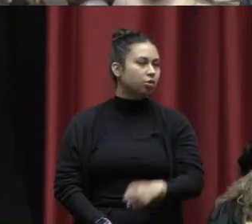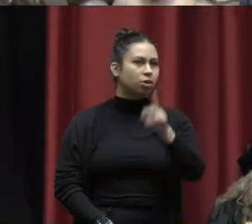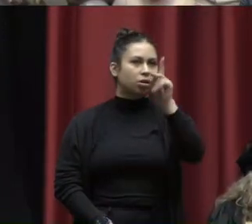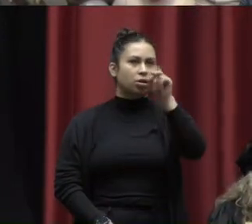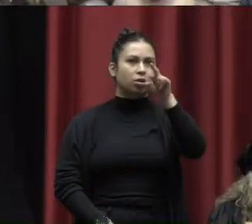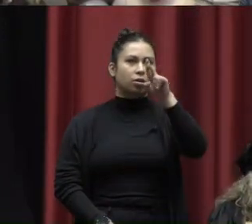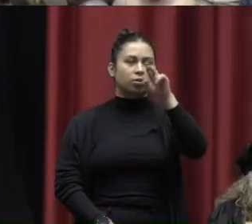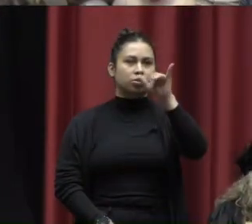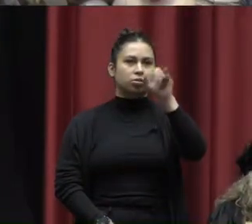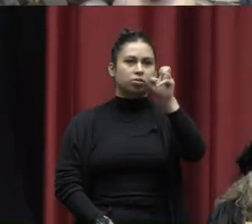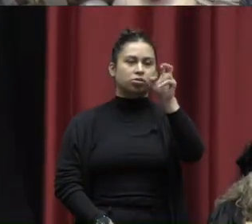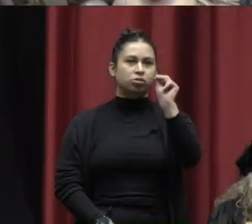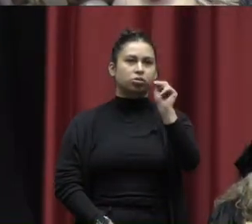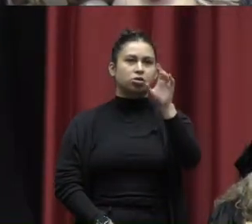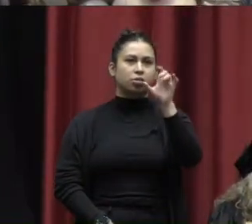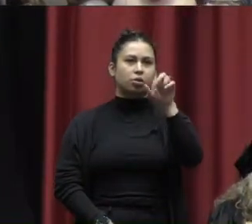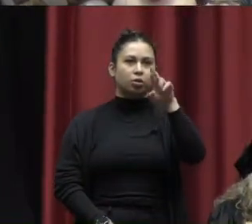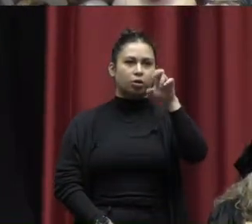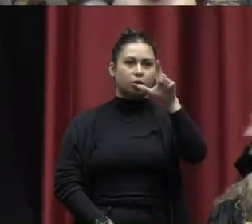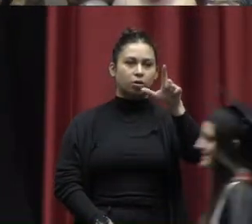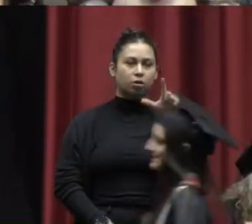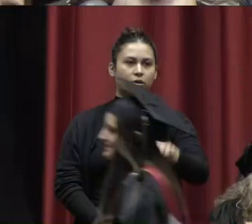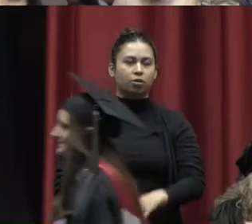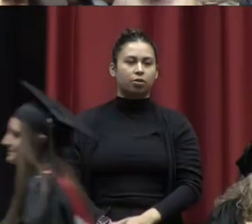Kristen Carl.